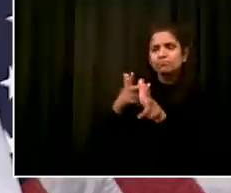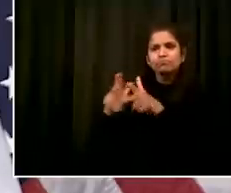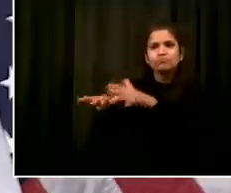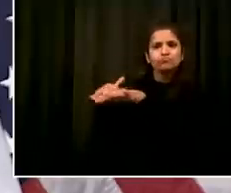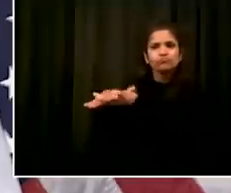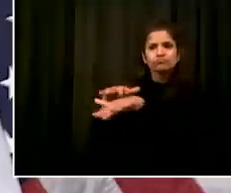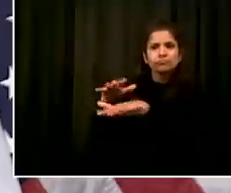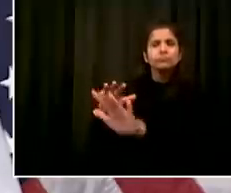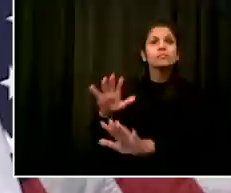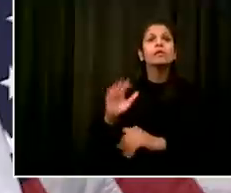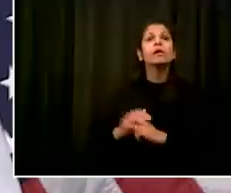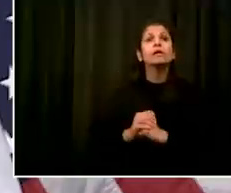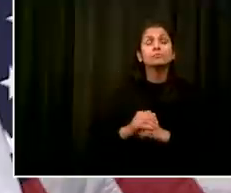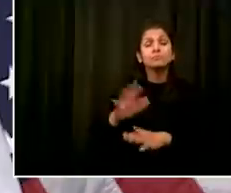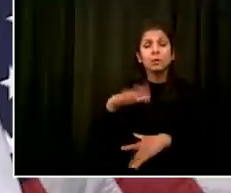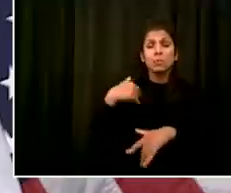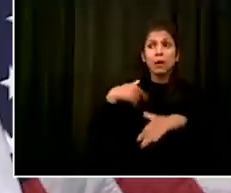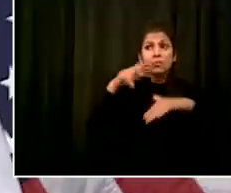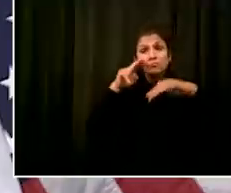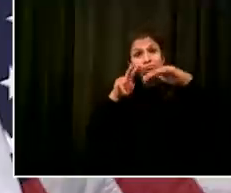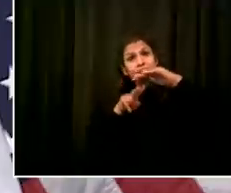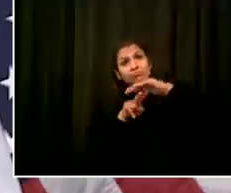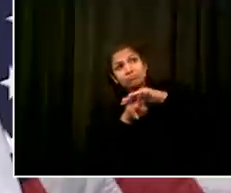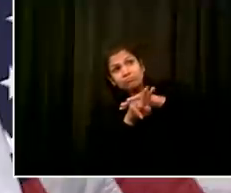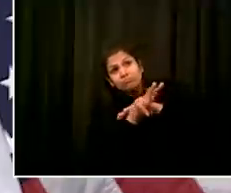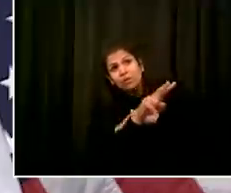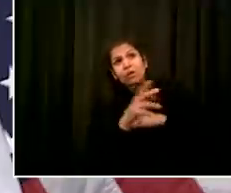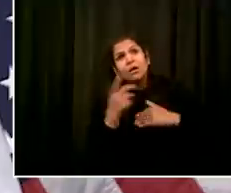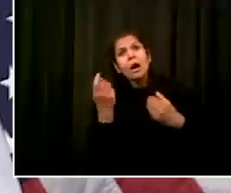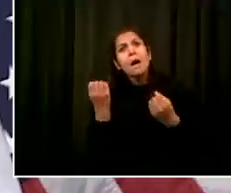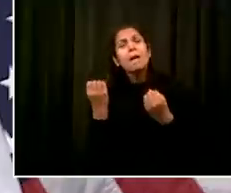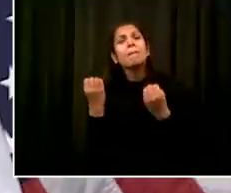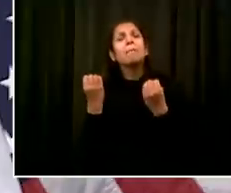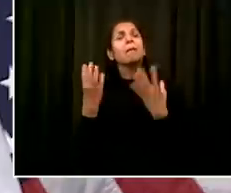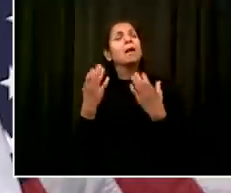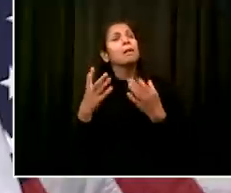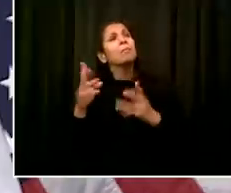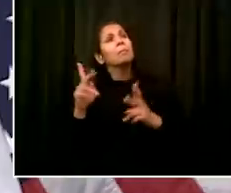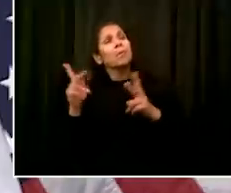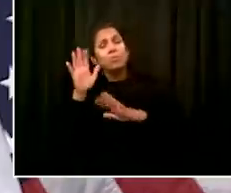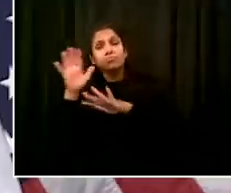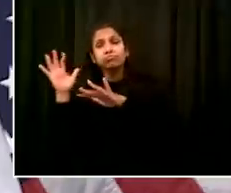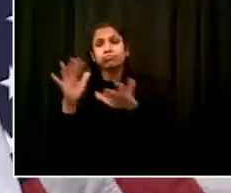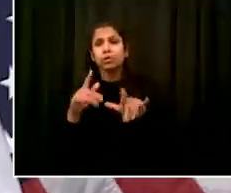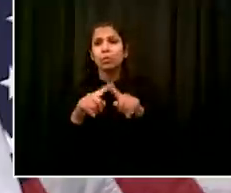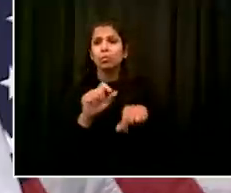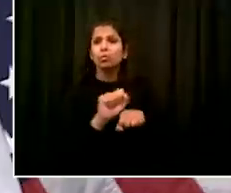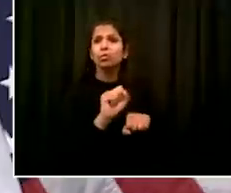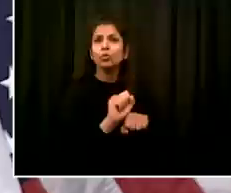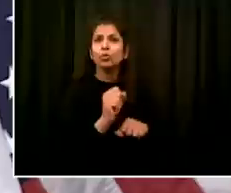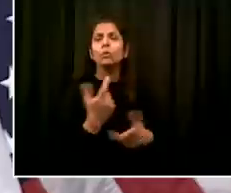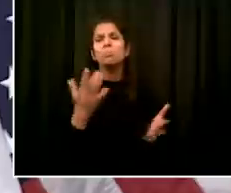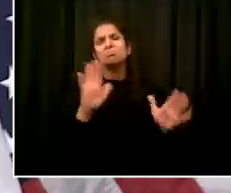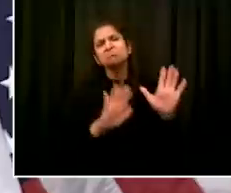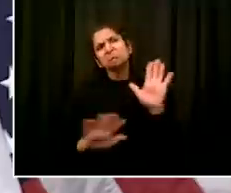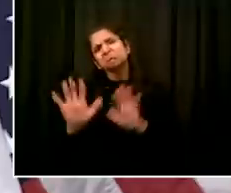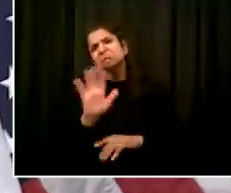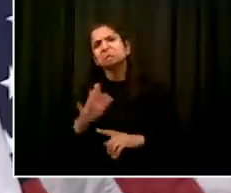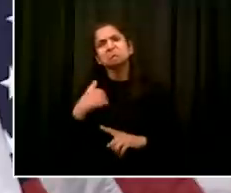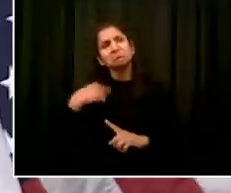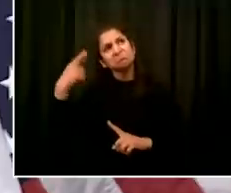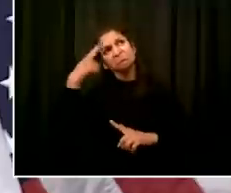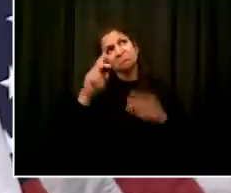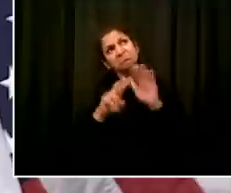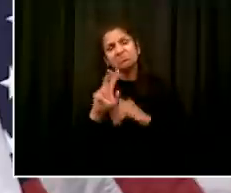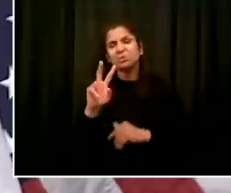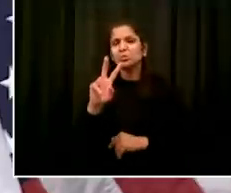going to come back to work starting Monday. But remember, right before this crisis hit, we had over 4.5 million people